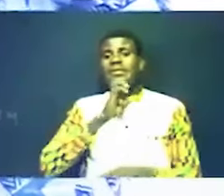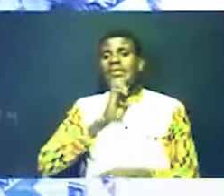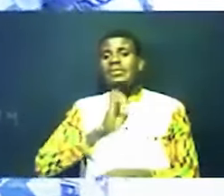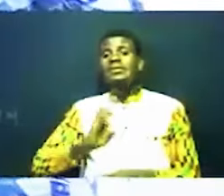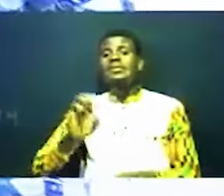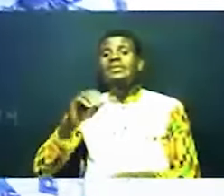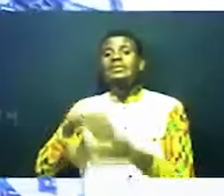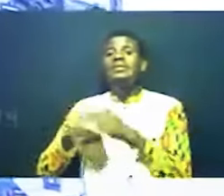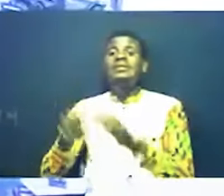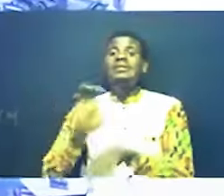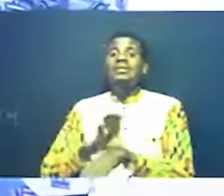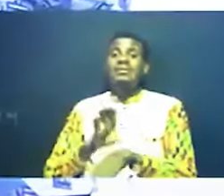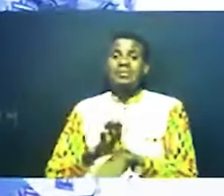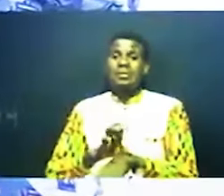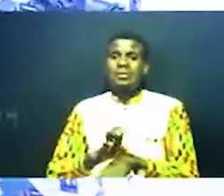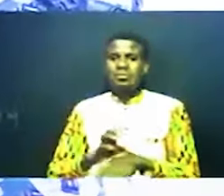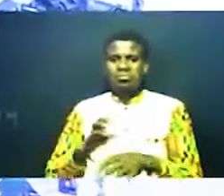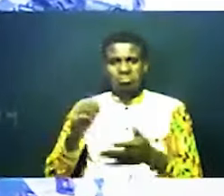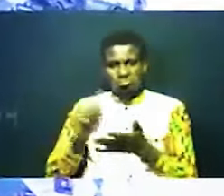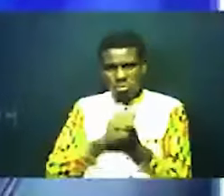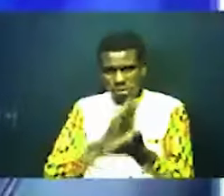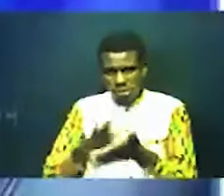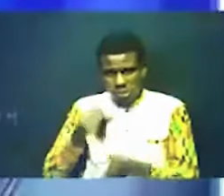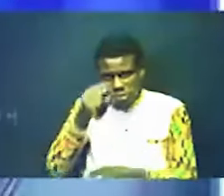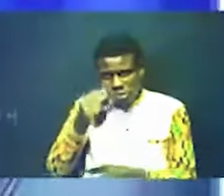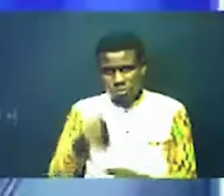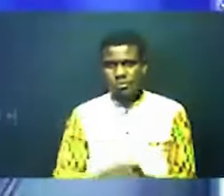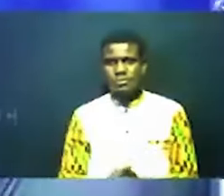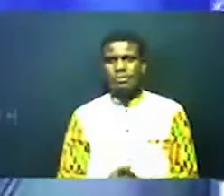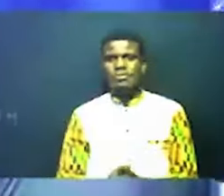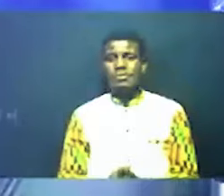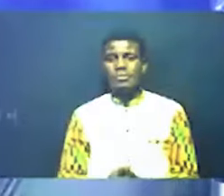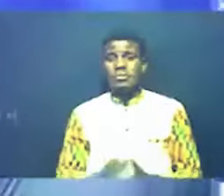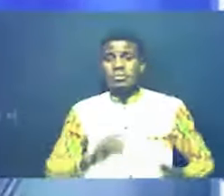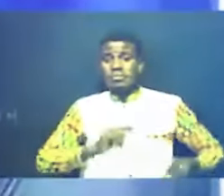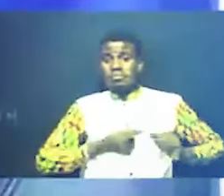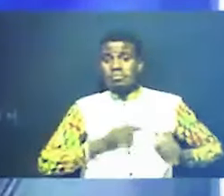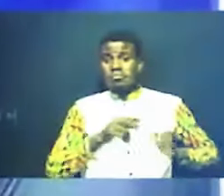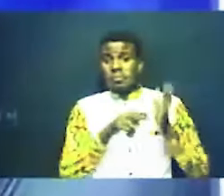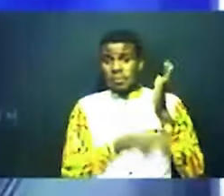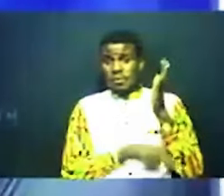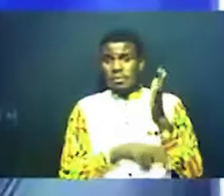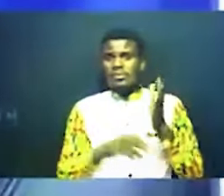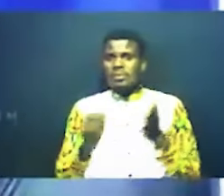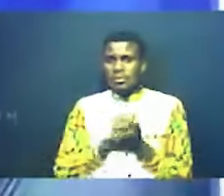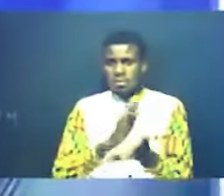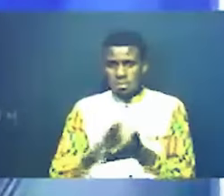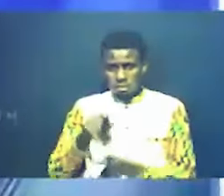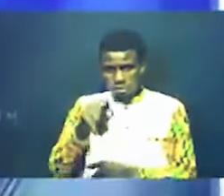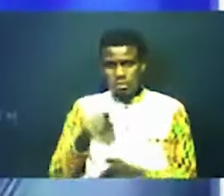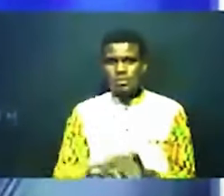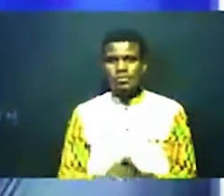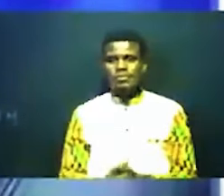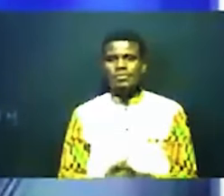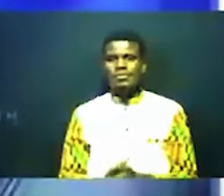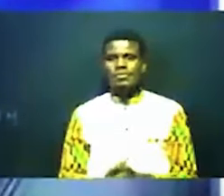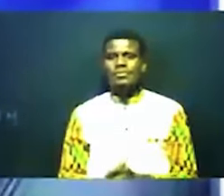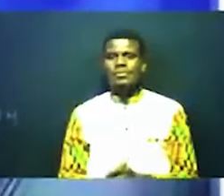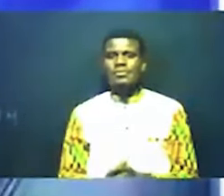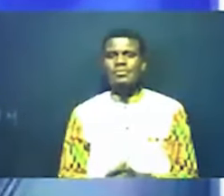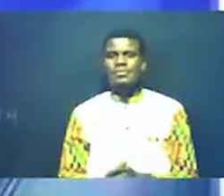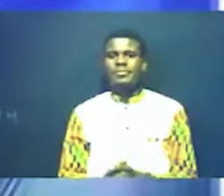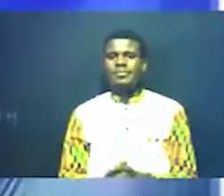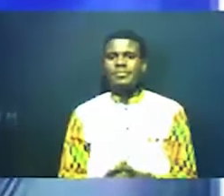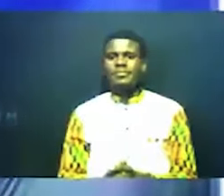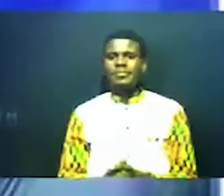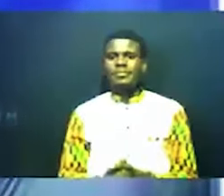you, the bitterness will destroy you. But when this very person begins to go